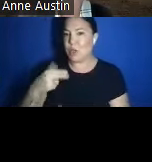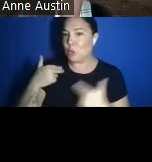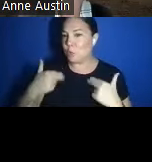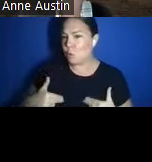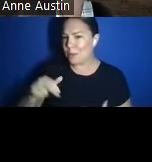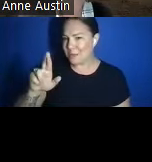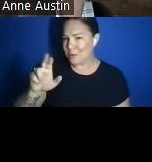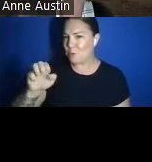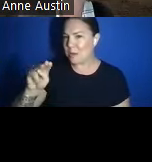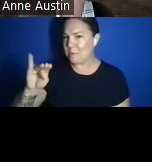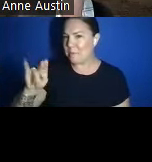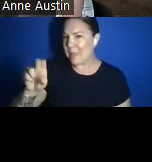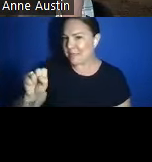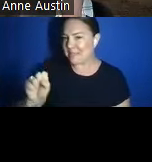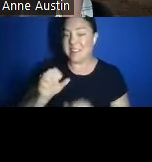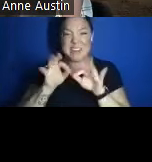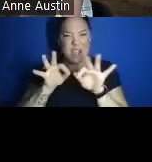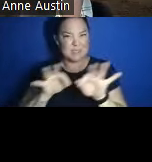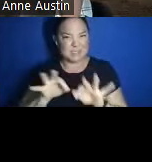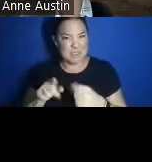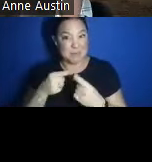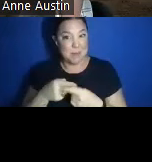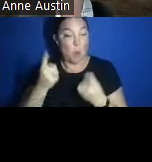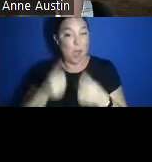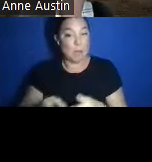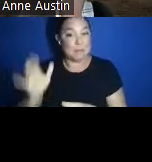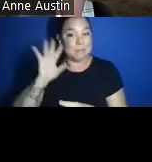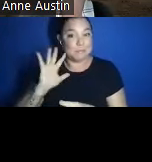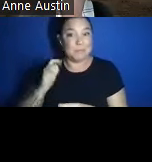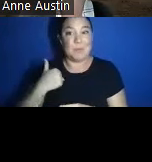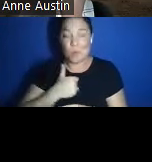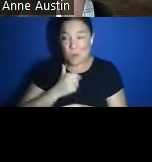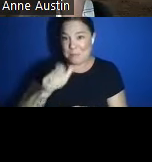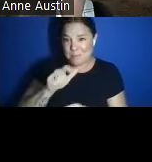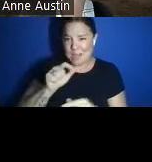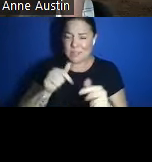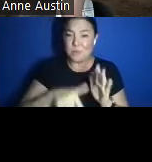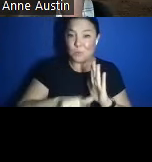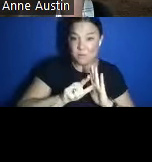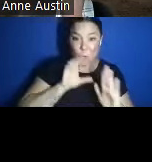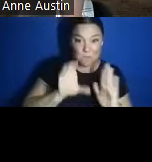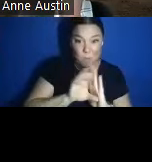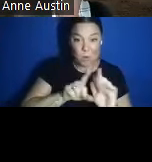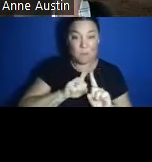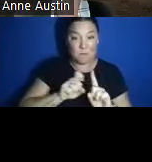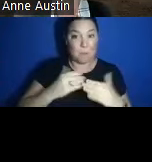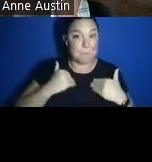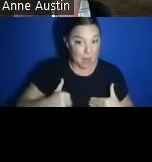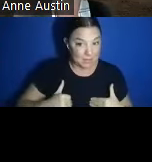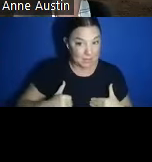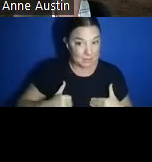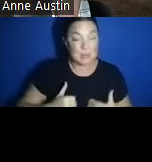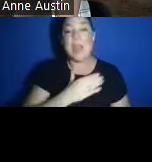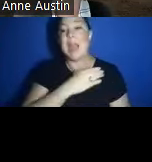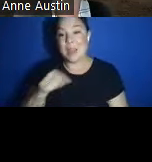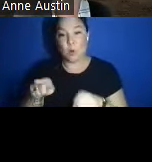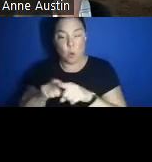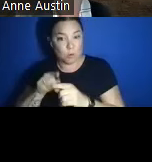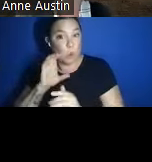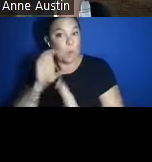Egypt. And that requires we consider evidence both from photographs of human remains and drawings that are derived from those